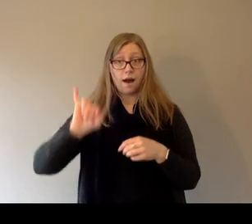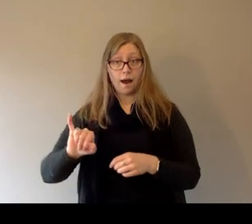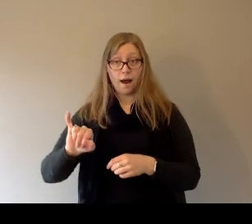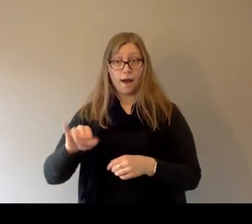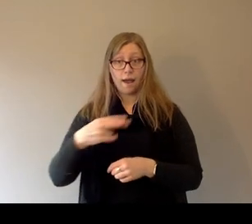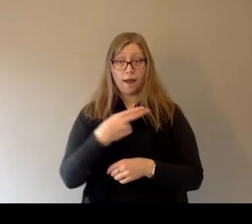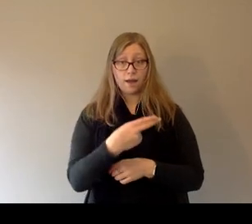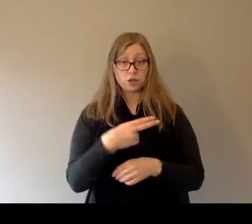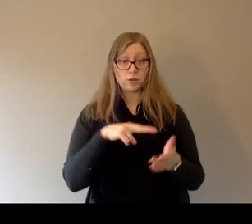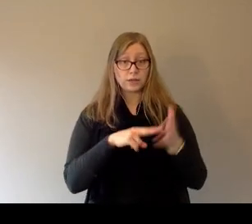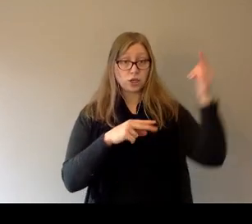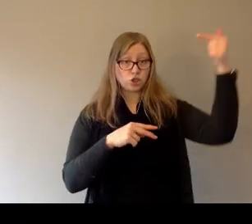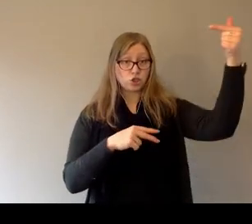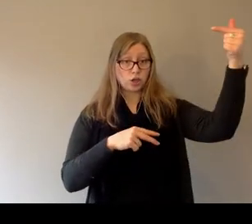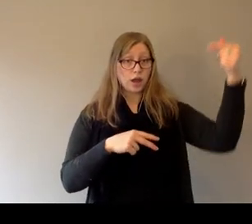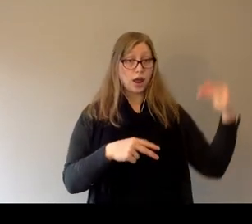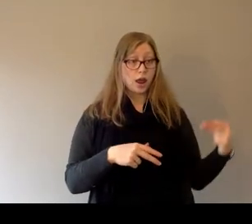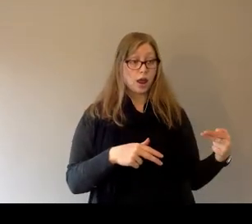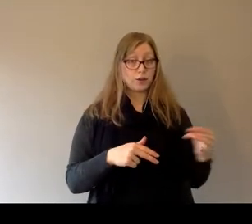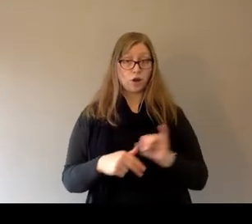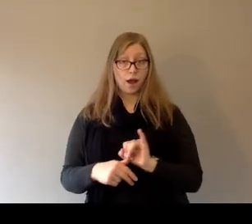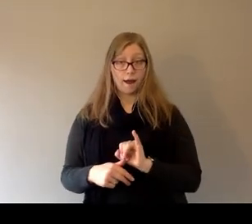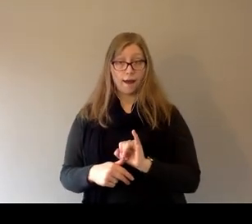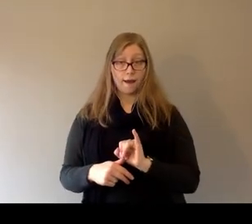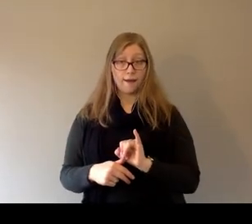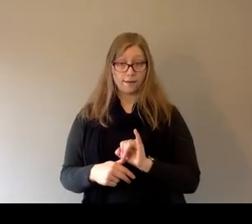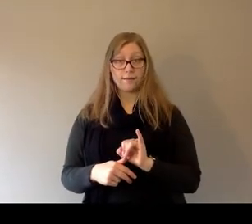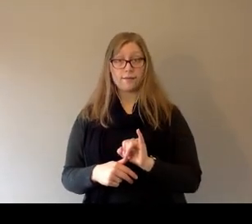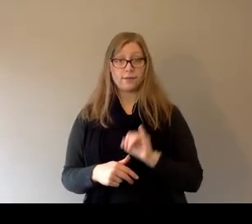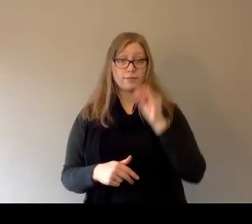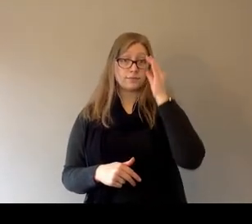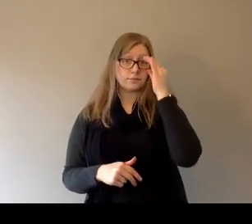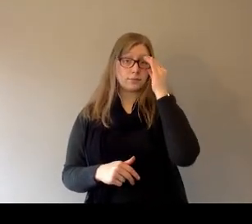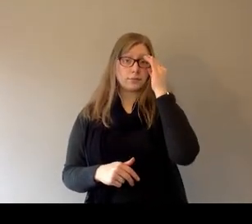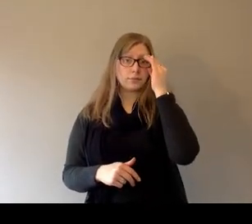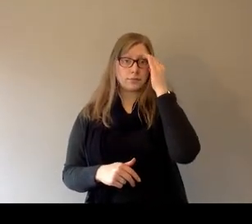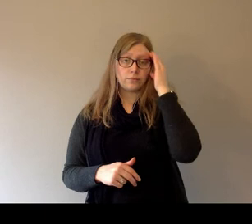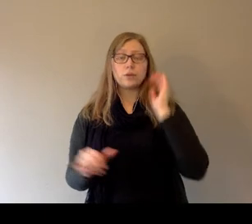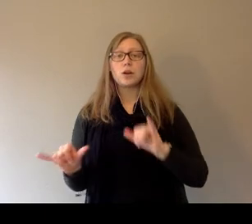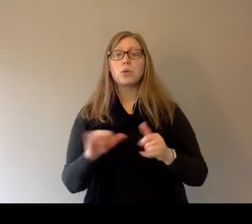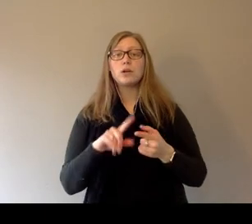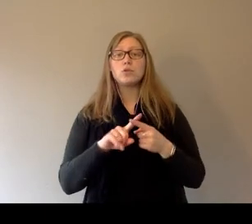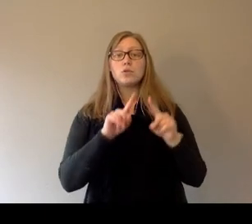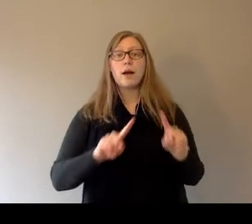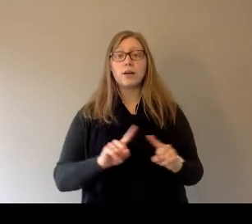FIH, so I'm going to go GHI. It's congruent to triangle